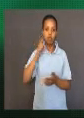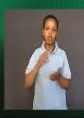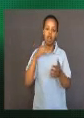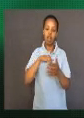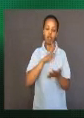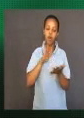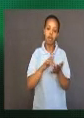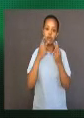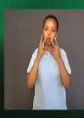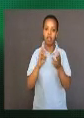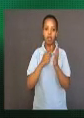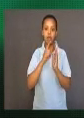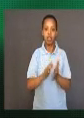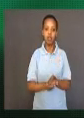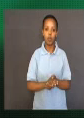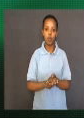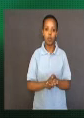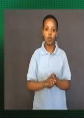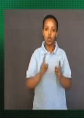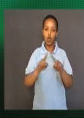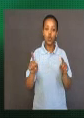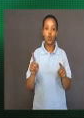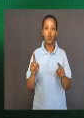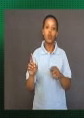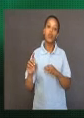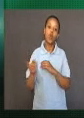special creationism.